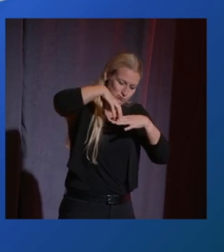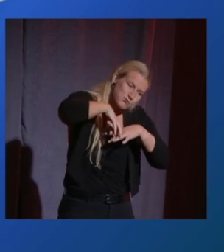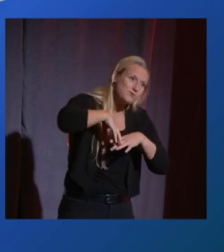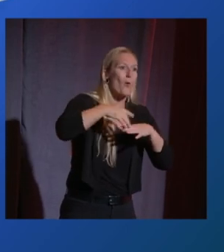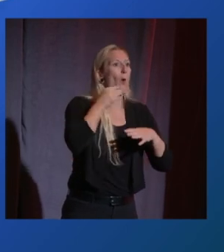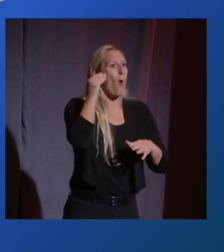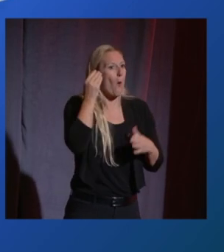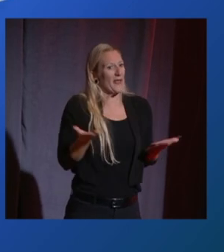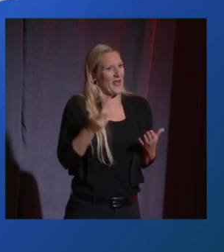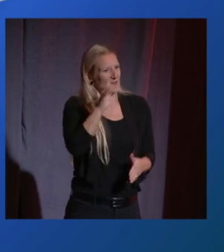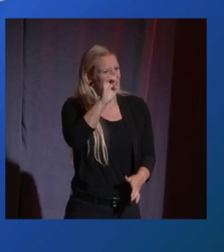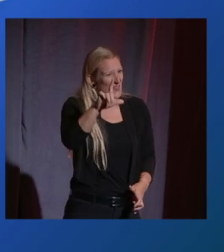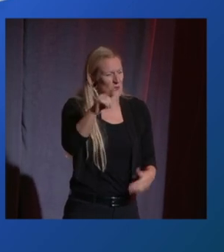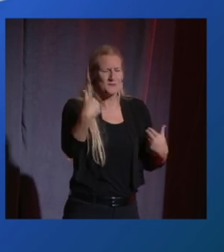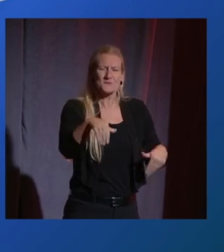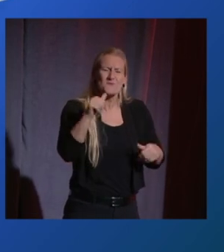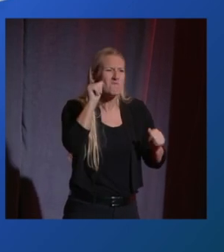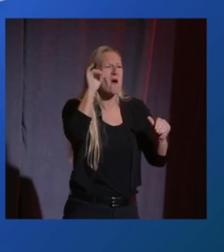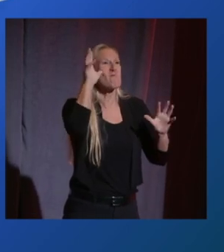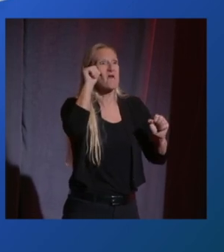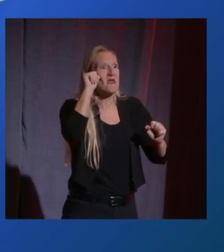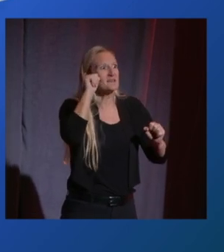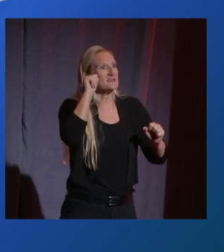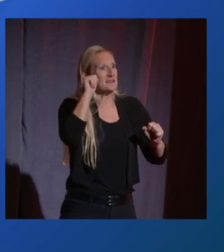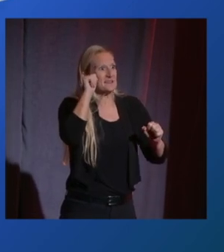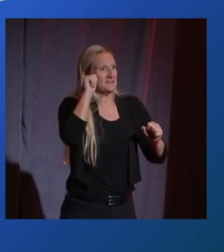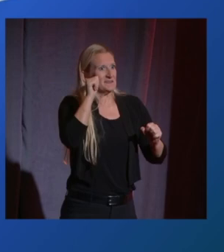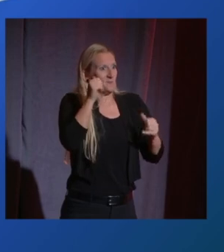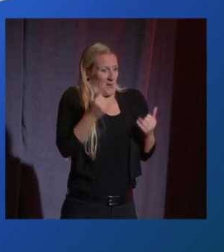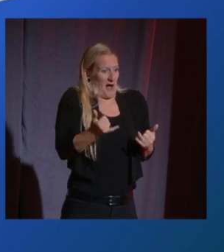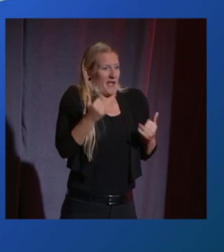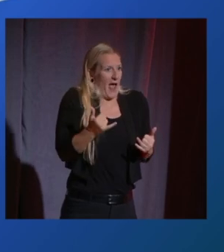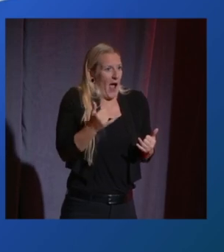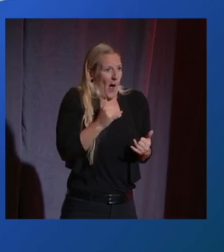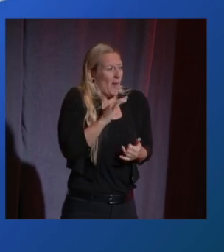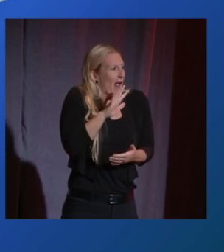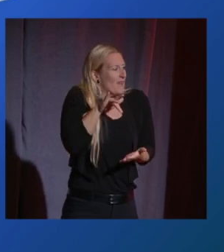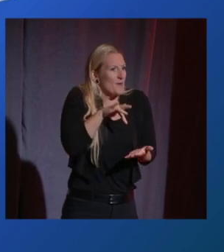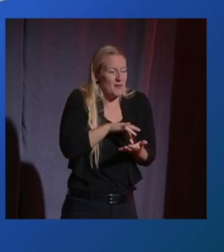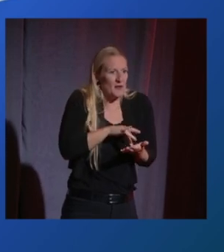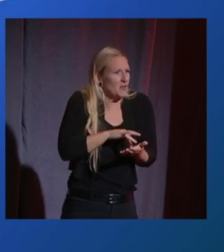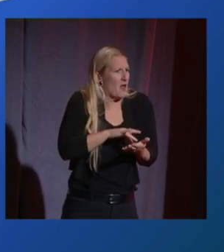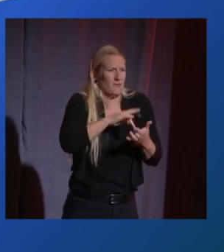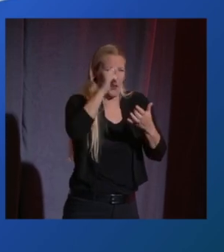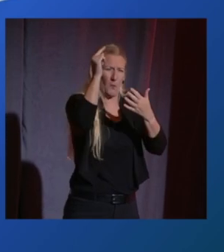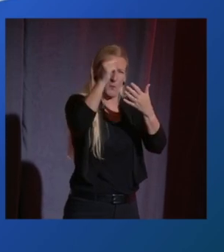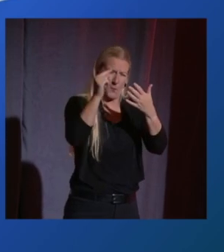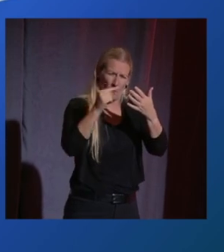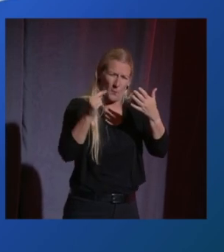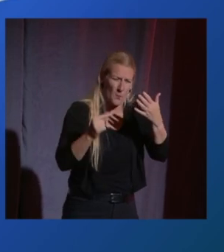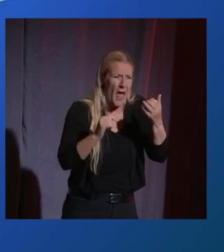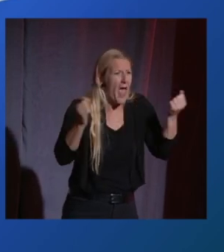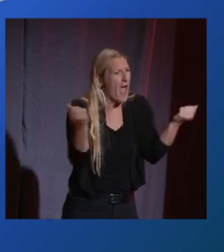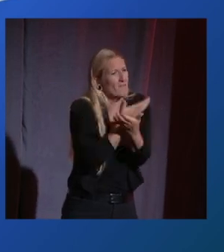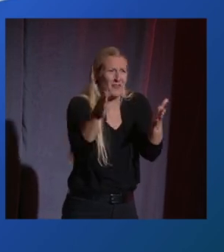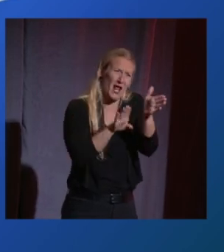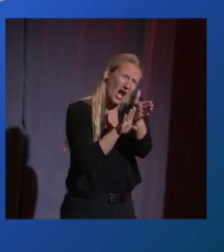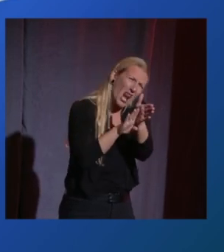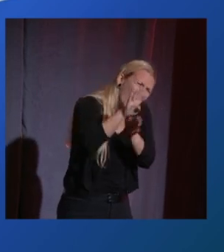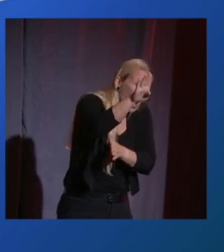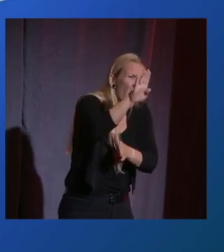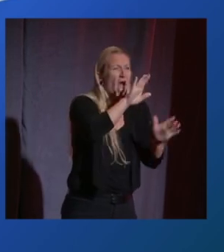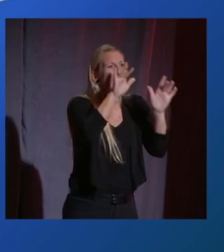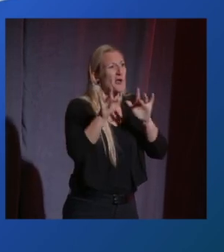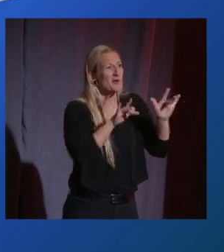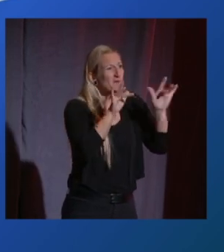in some amazing days of geospatial we're in the middle of digital twins we're in the middle of computer vision we're in the middle